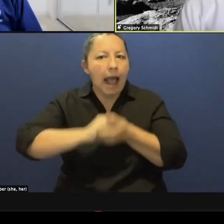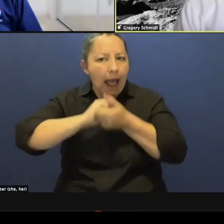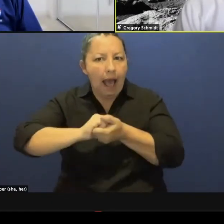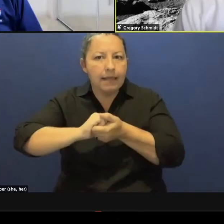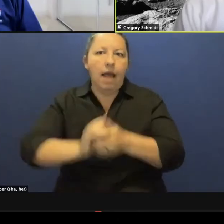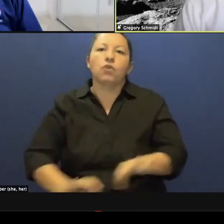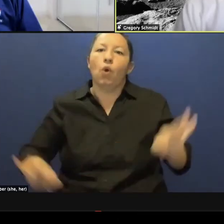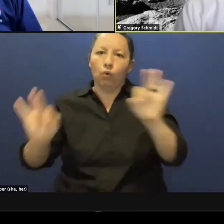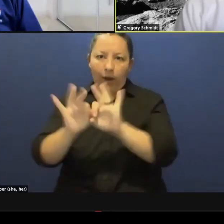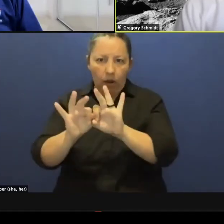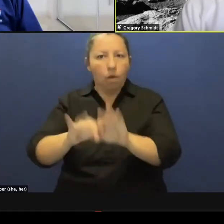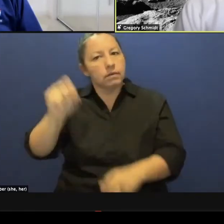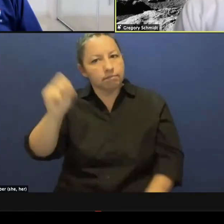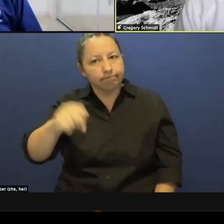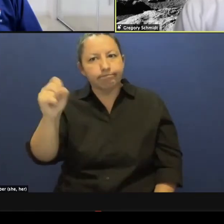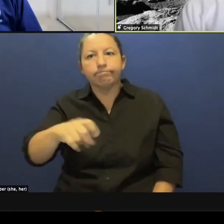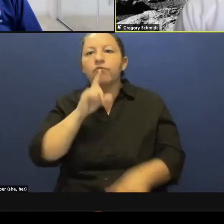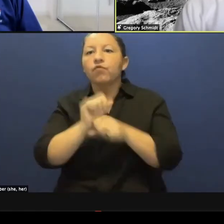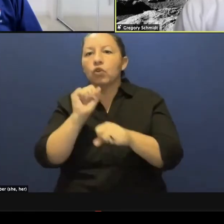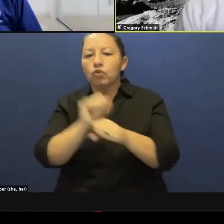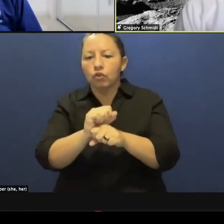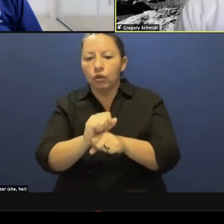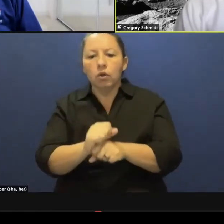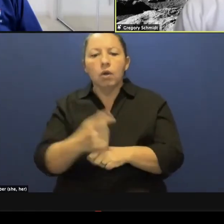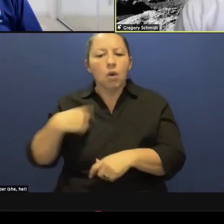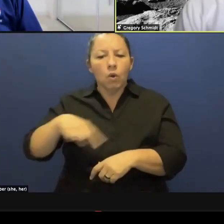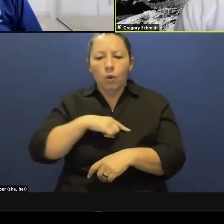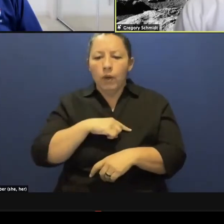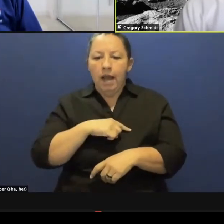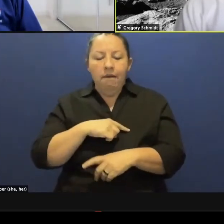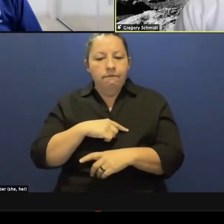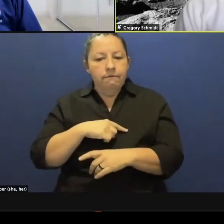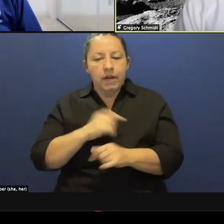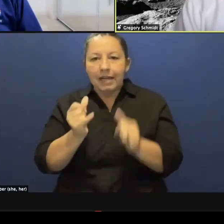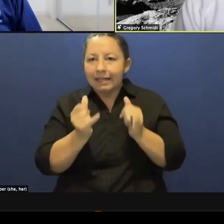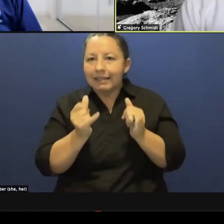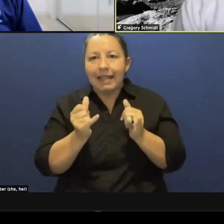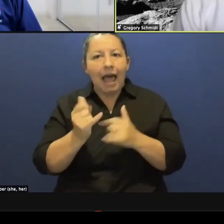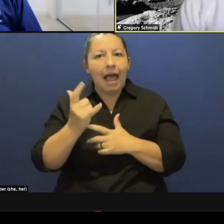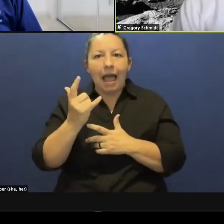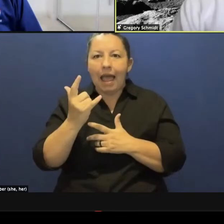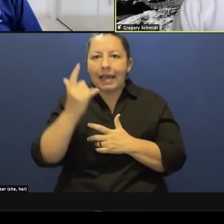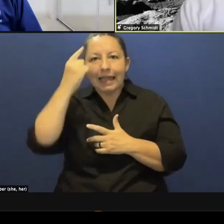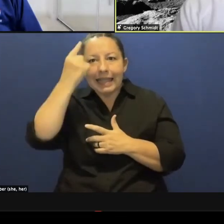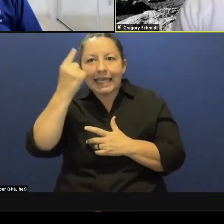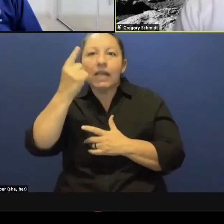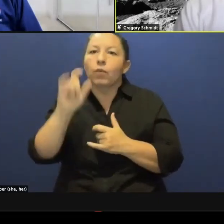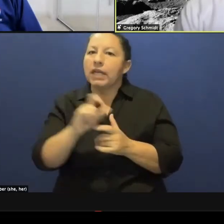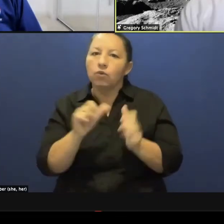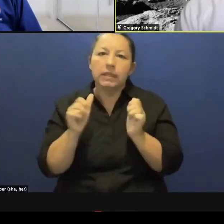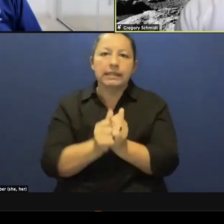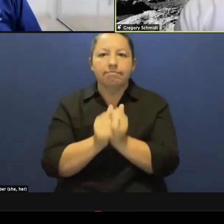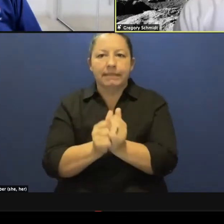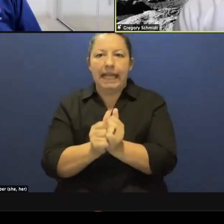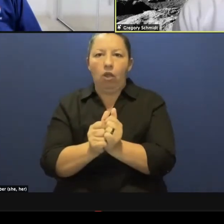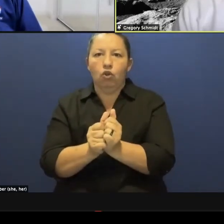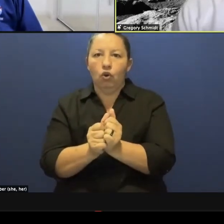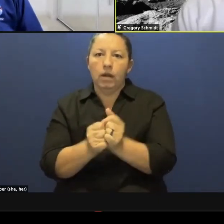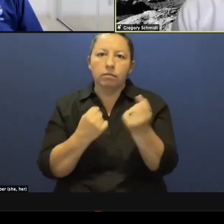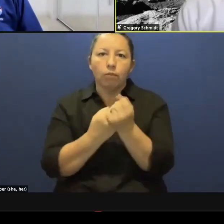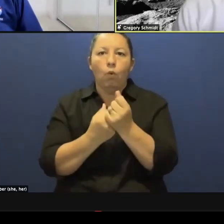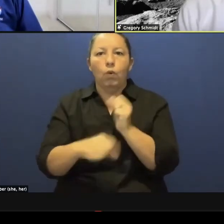critical. That's for sure. We of like minds need to stick together, especially in tough